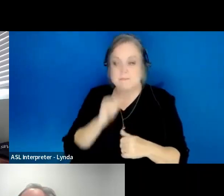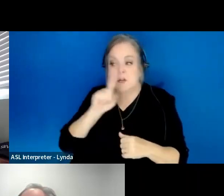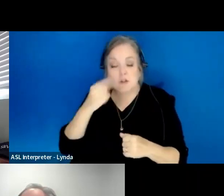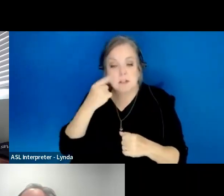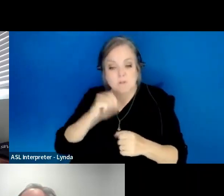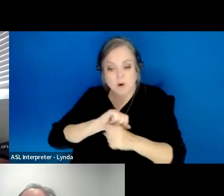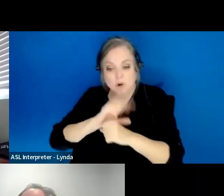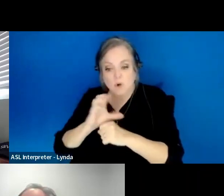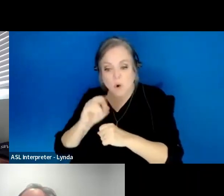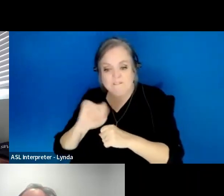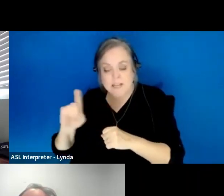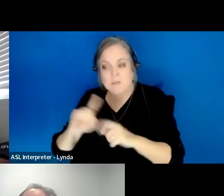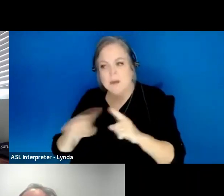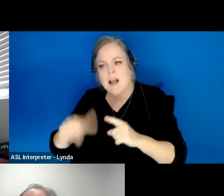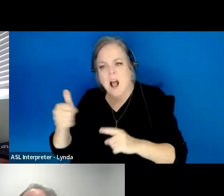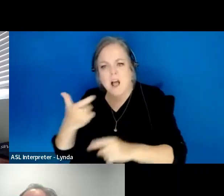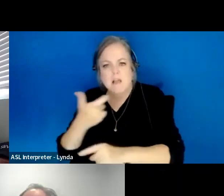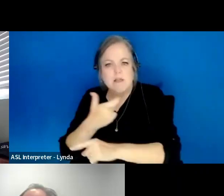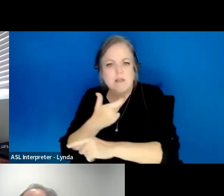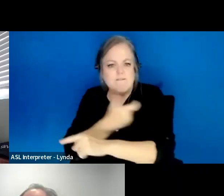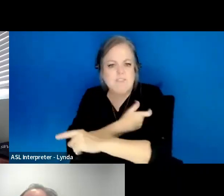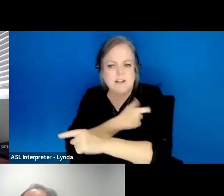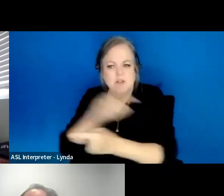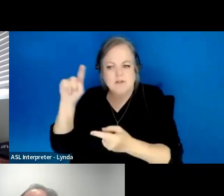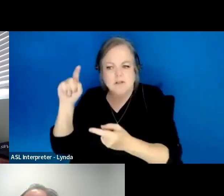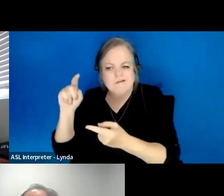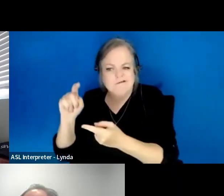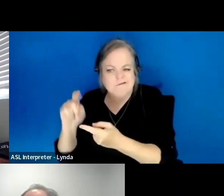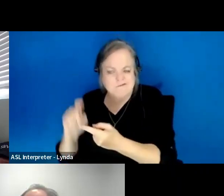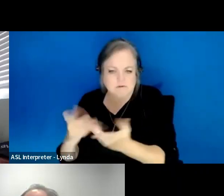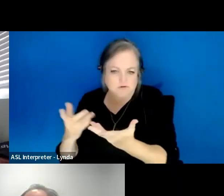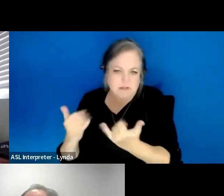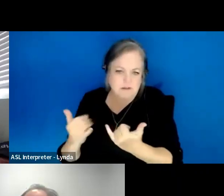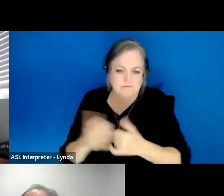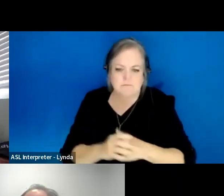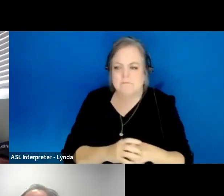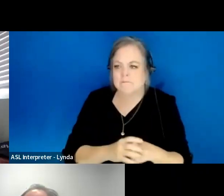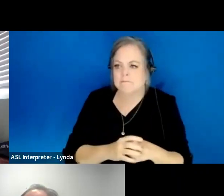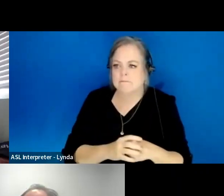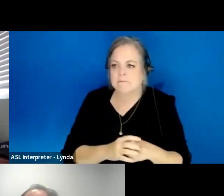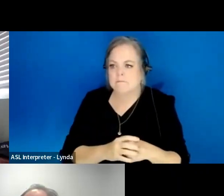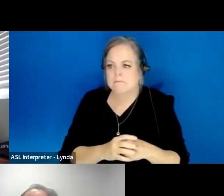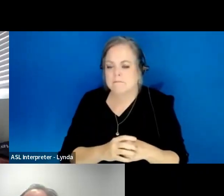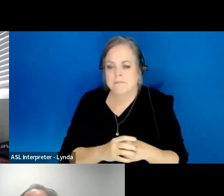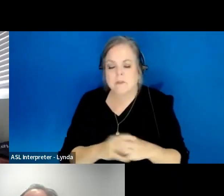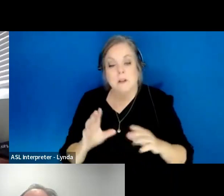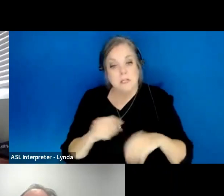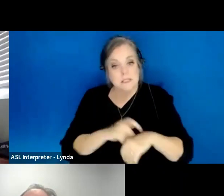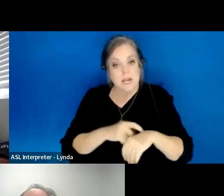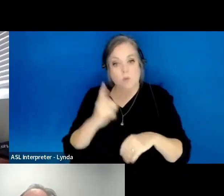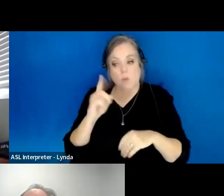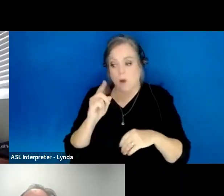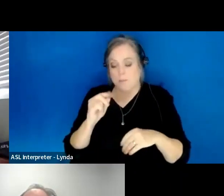other vaccines that are unfortunately decreasing in coverage right now. Yeah. Look, we've got time for one